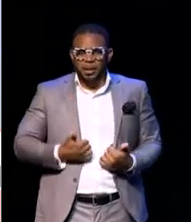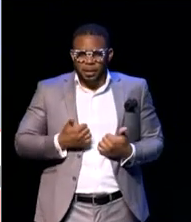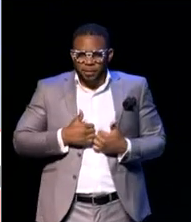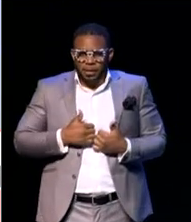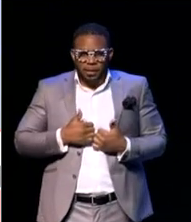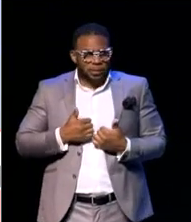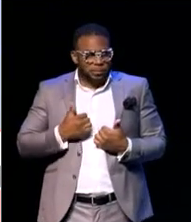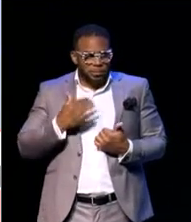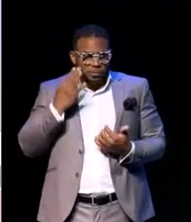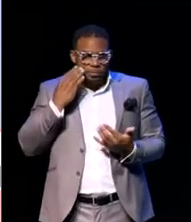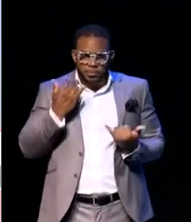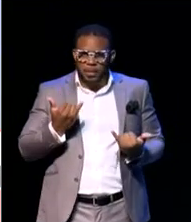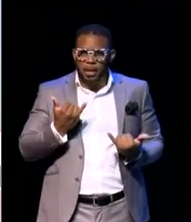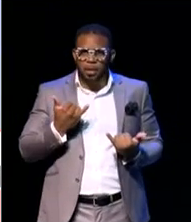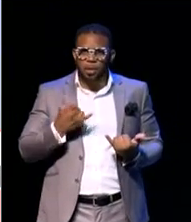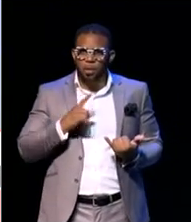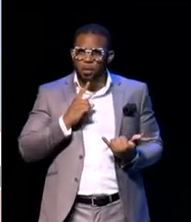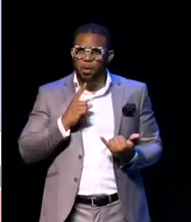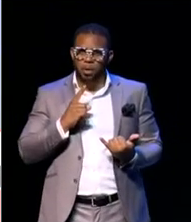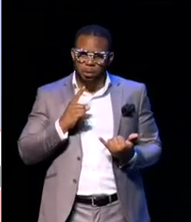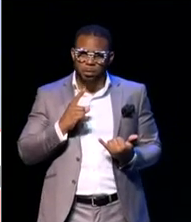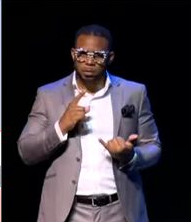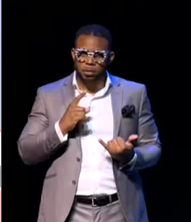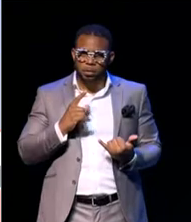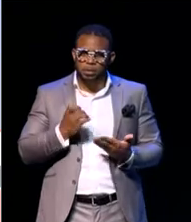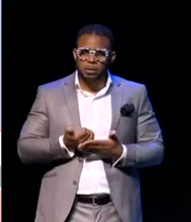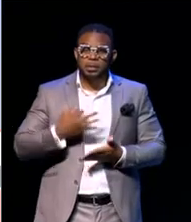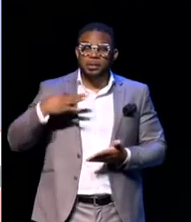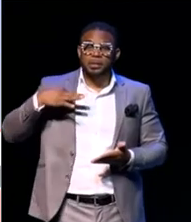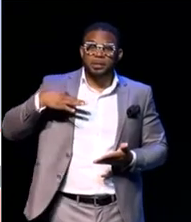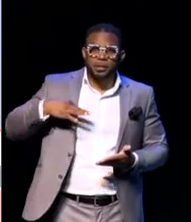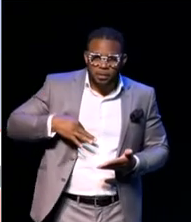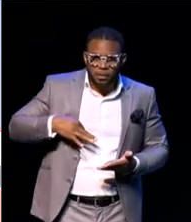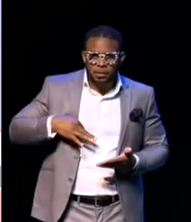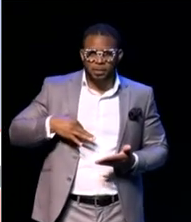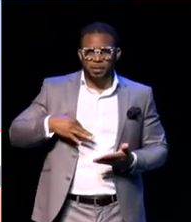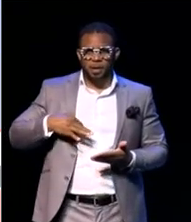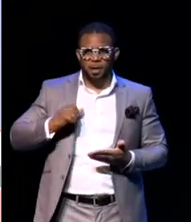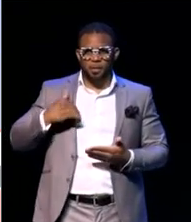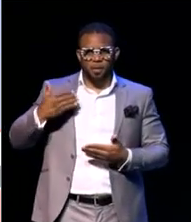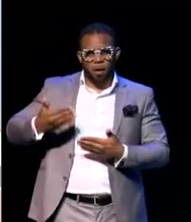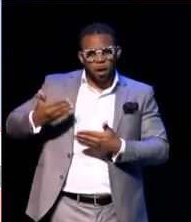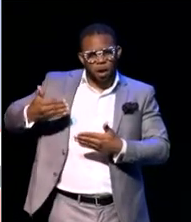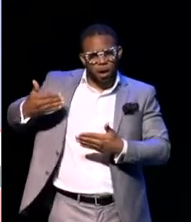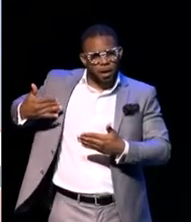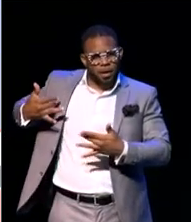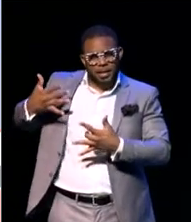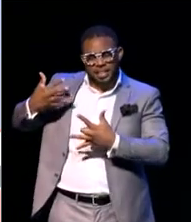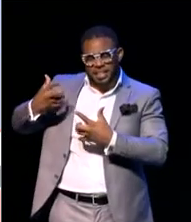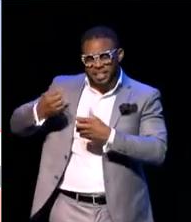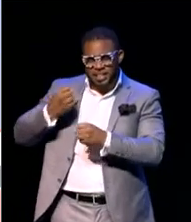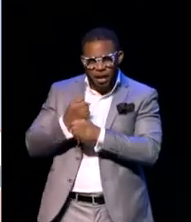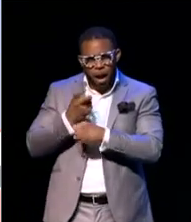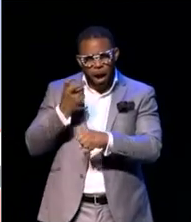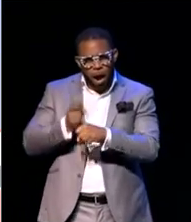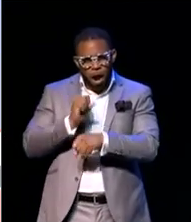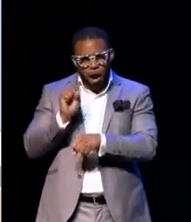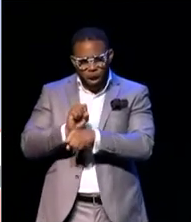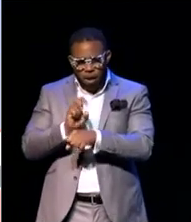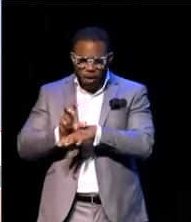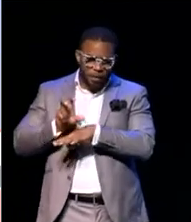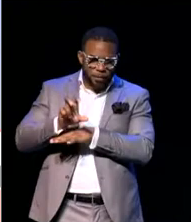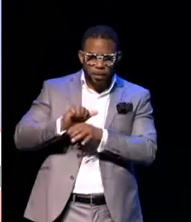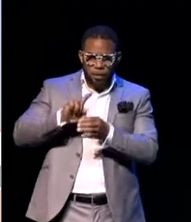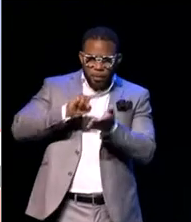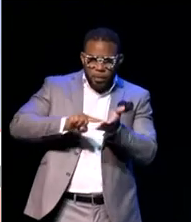an era where we're reaping the rewards and the fruits of multiple years of